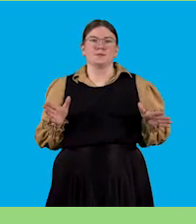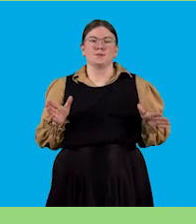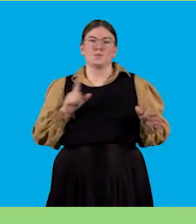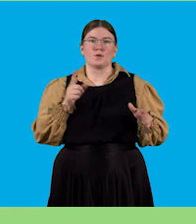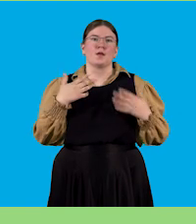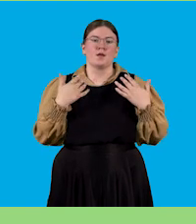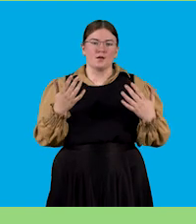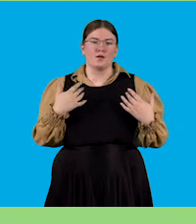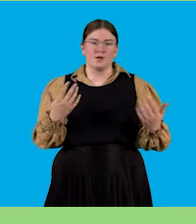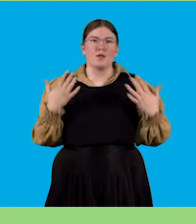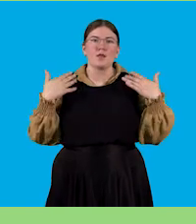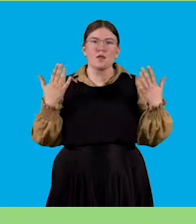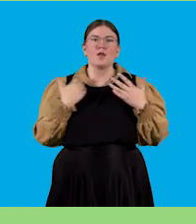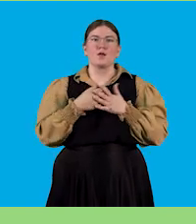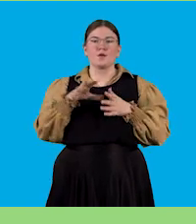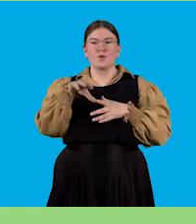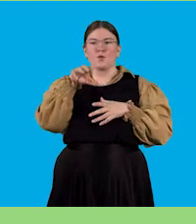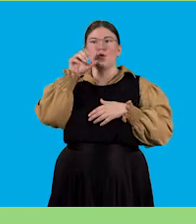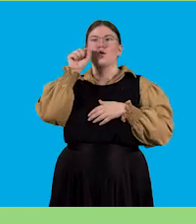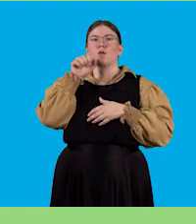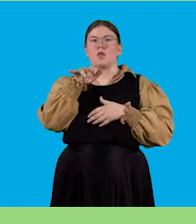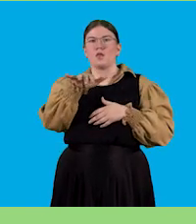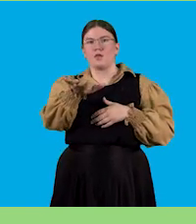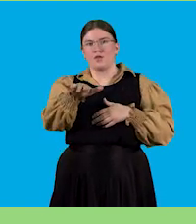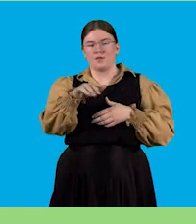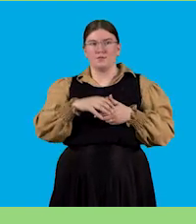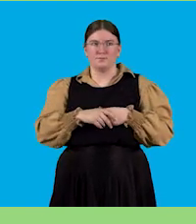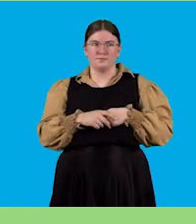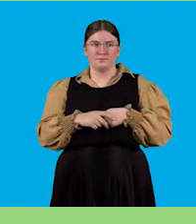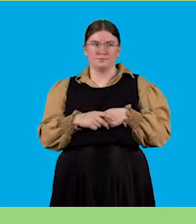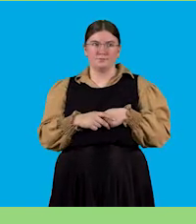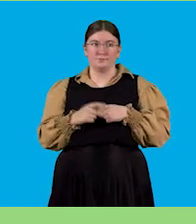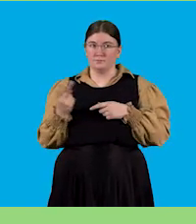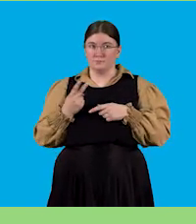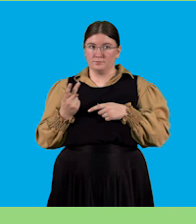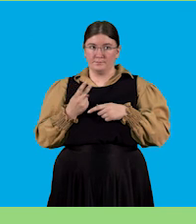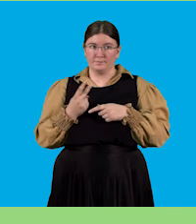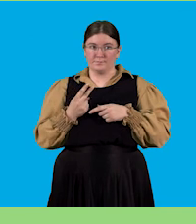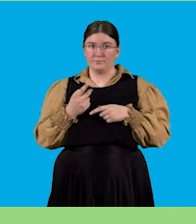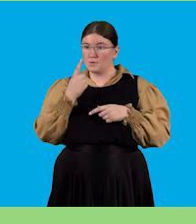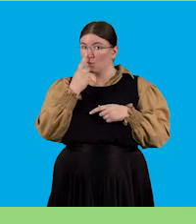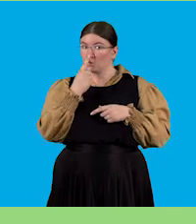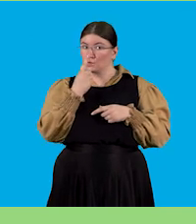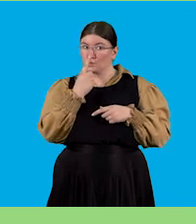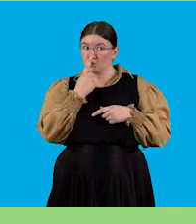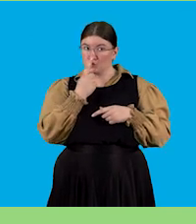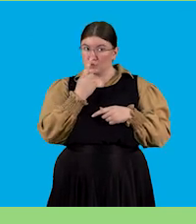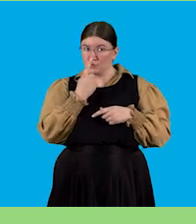air to move in and also out. And then we also have the